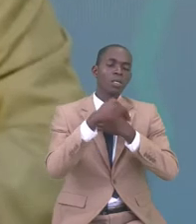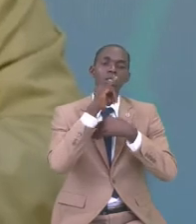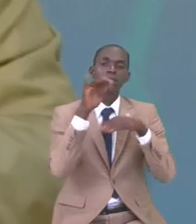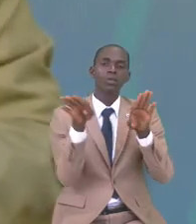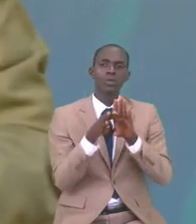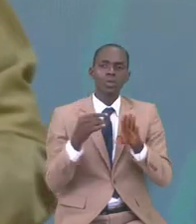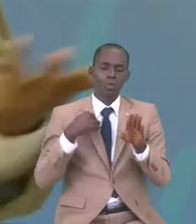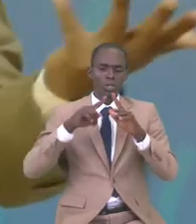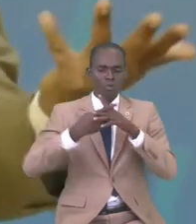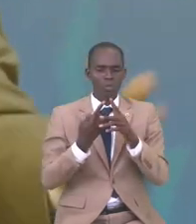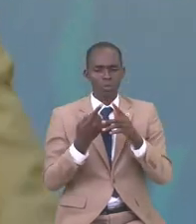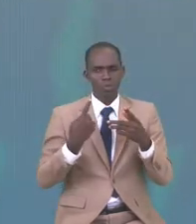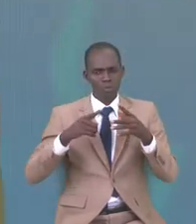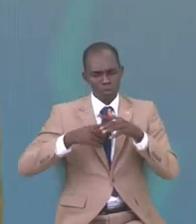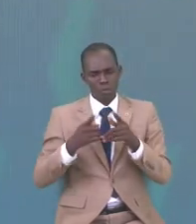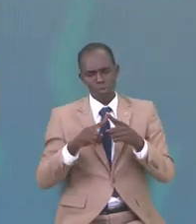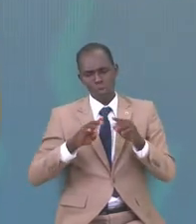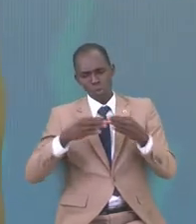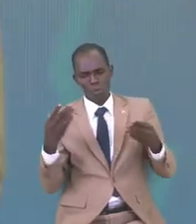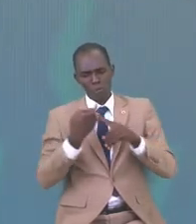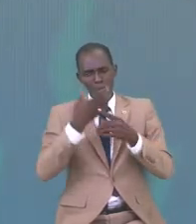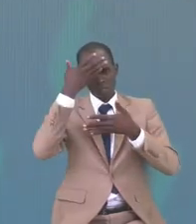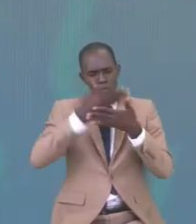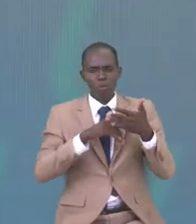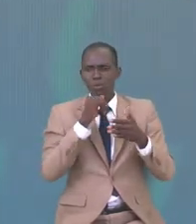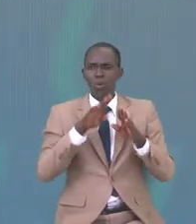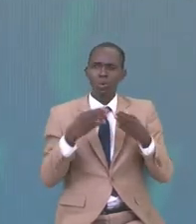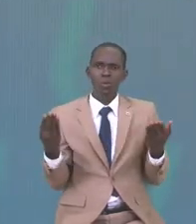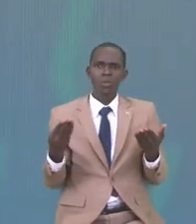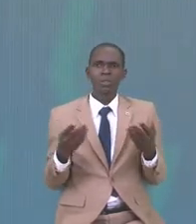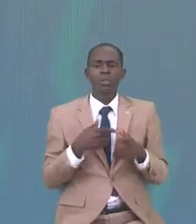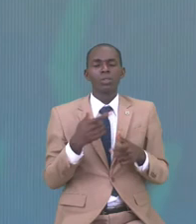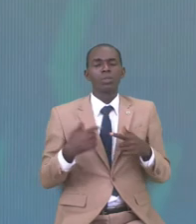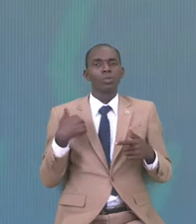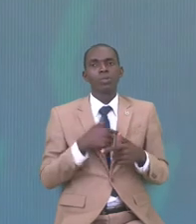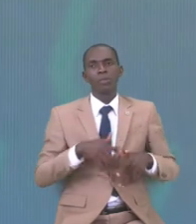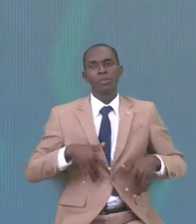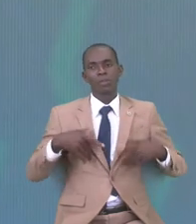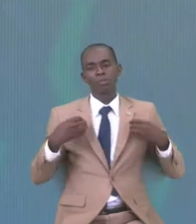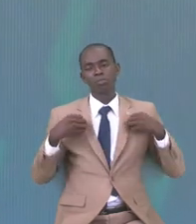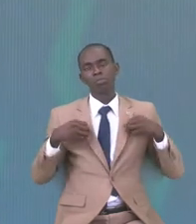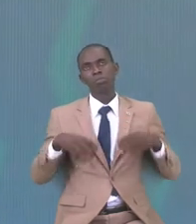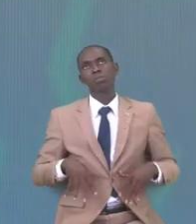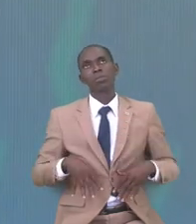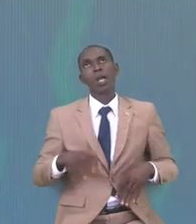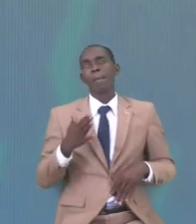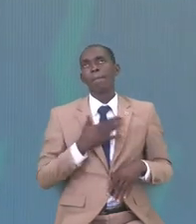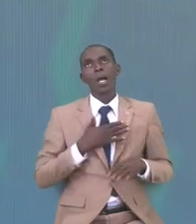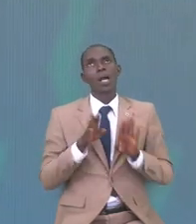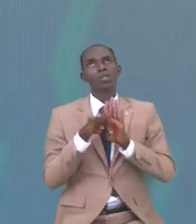to open it and open it. It will not open. Then we're dejected. My door is